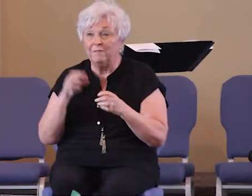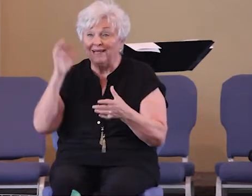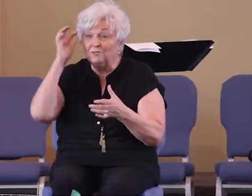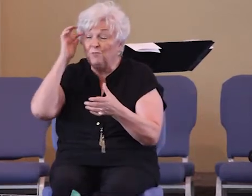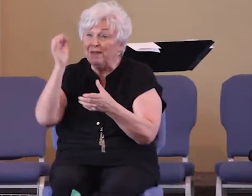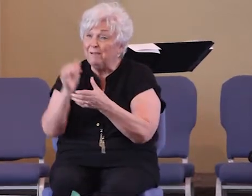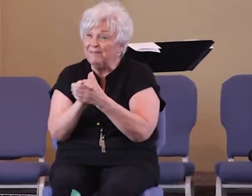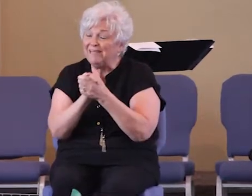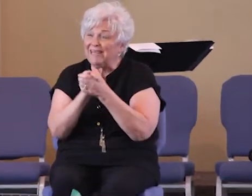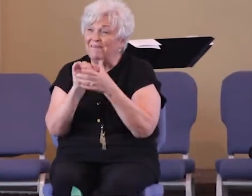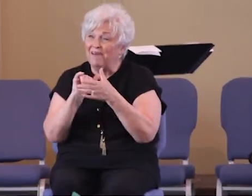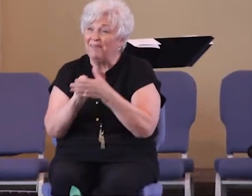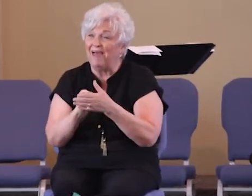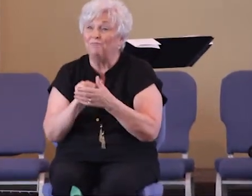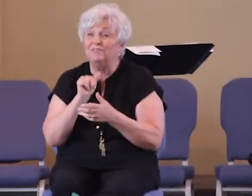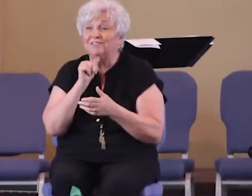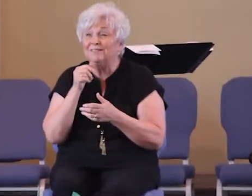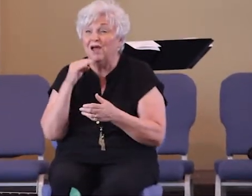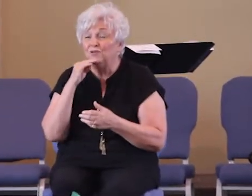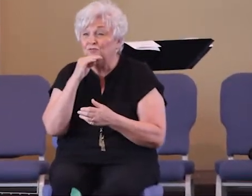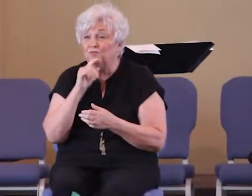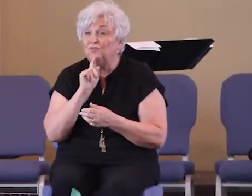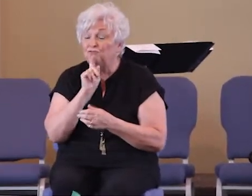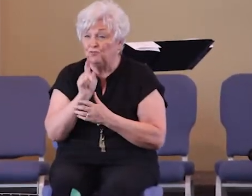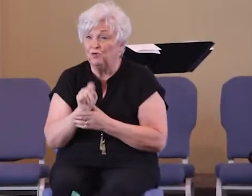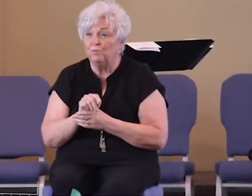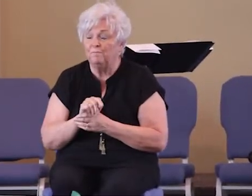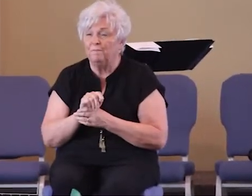true. We can't be those people.